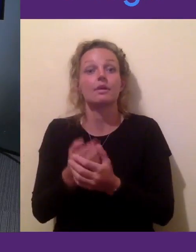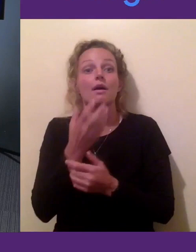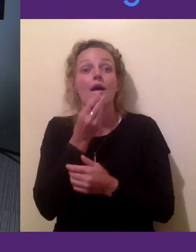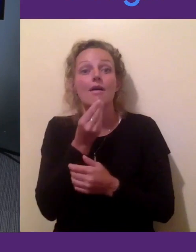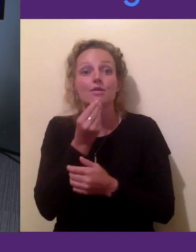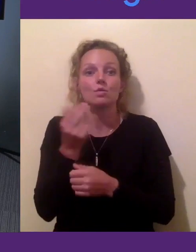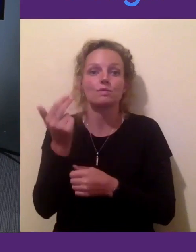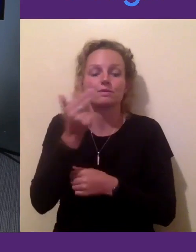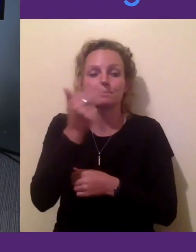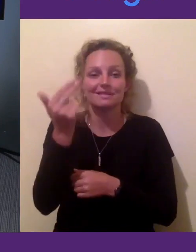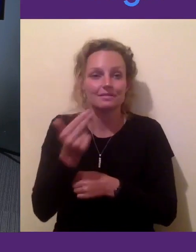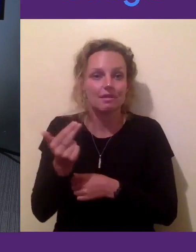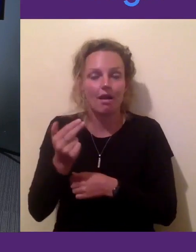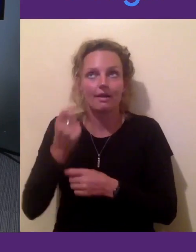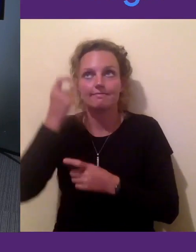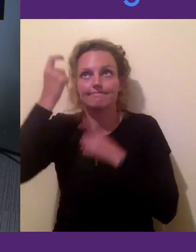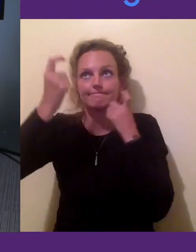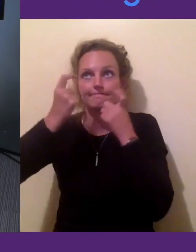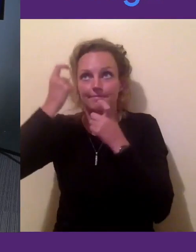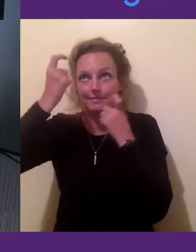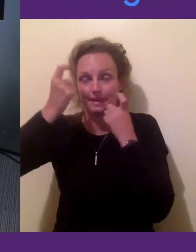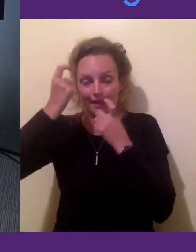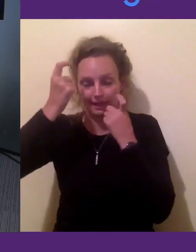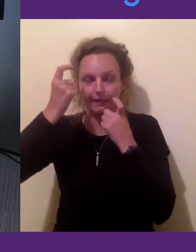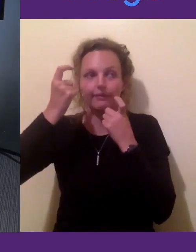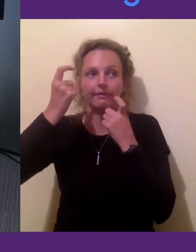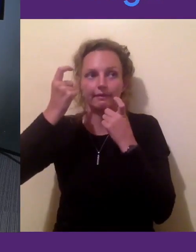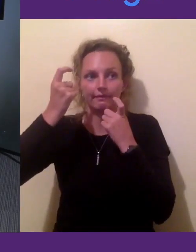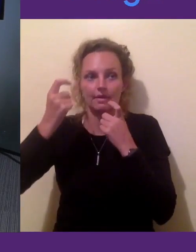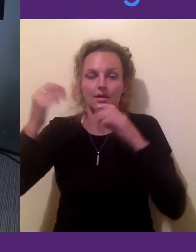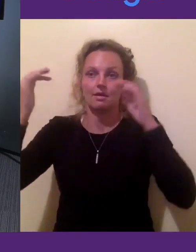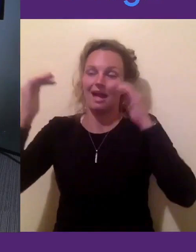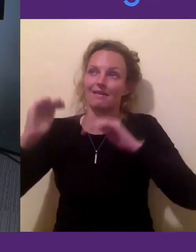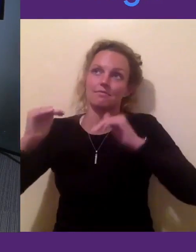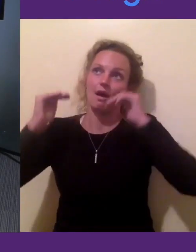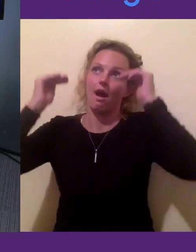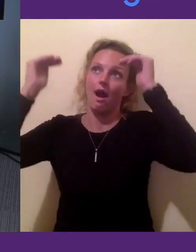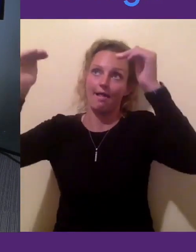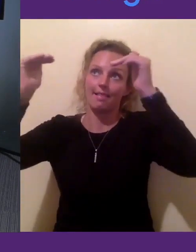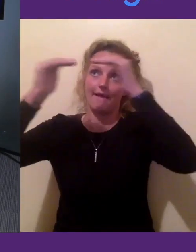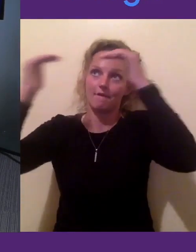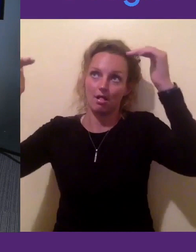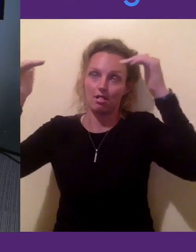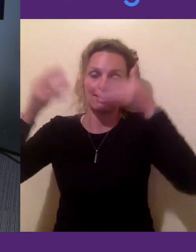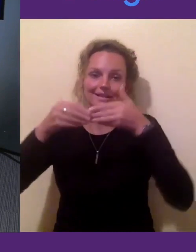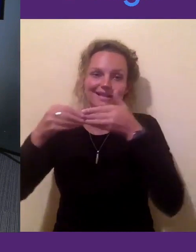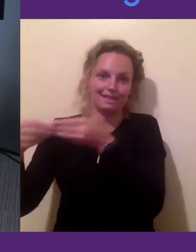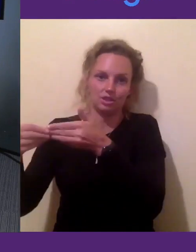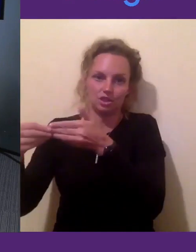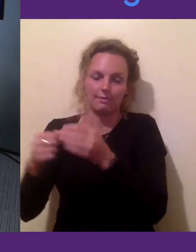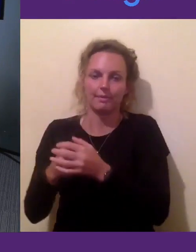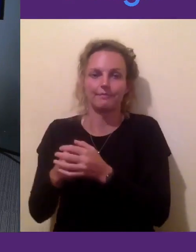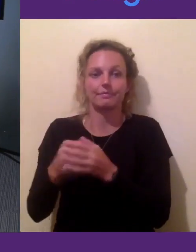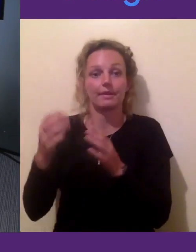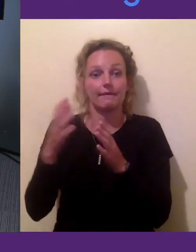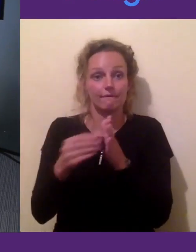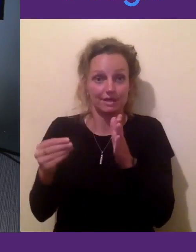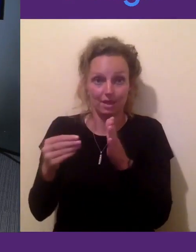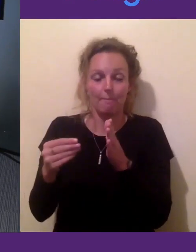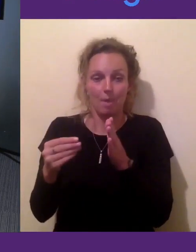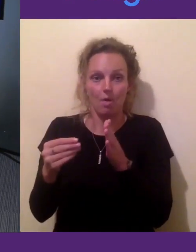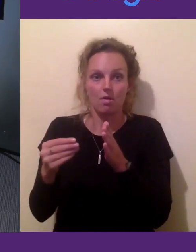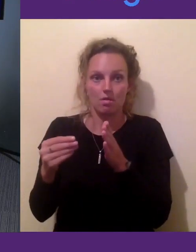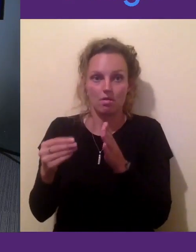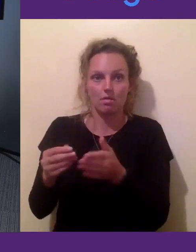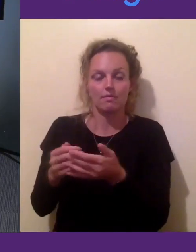and against high-level leadership in my company. So I go to the egoistical way. So